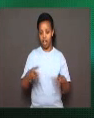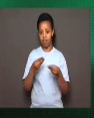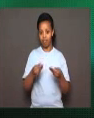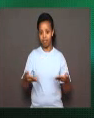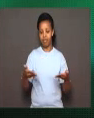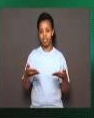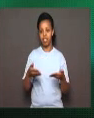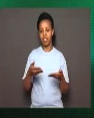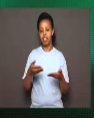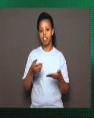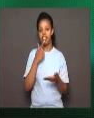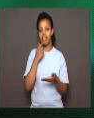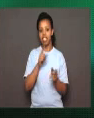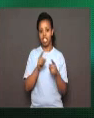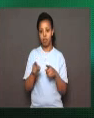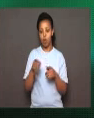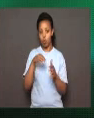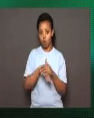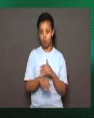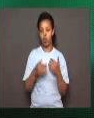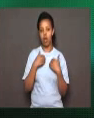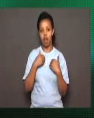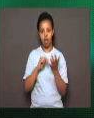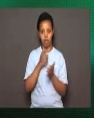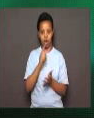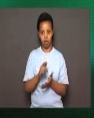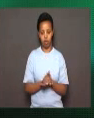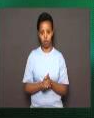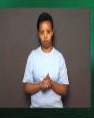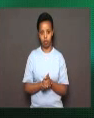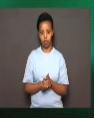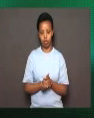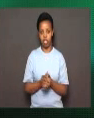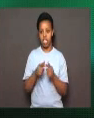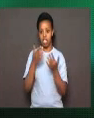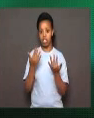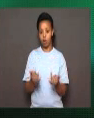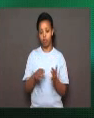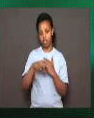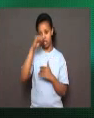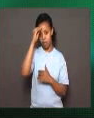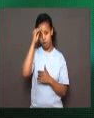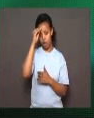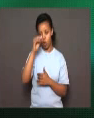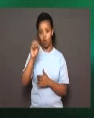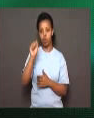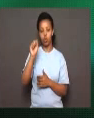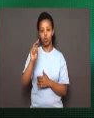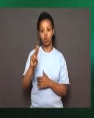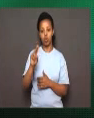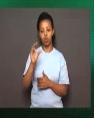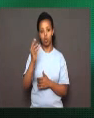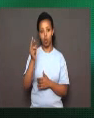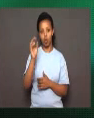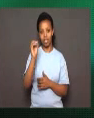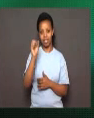there is reducing sugar present. As we have learned, sucrose contains